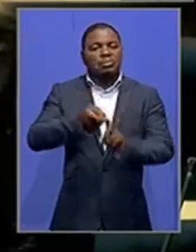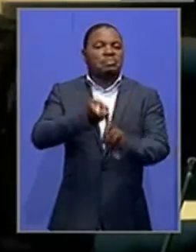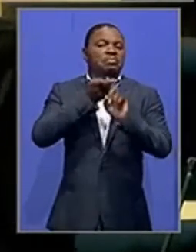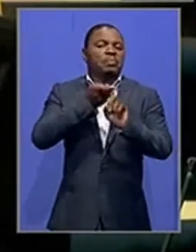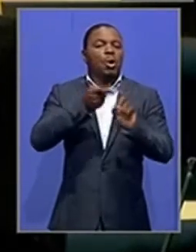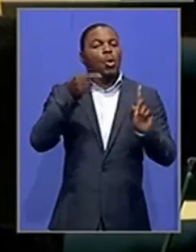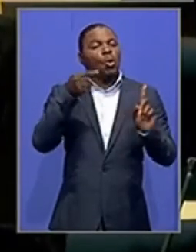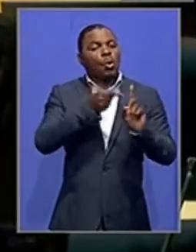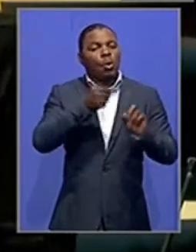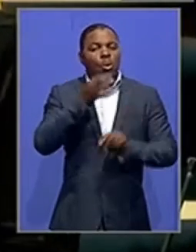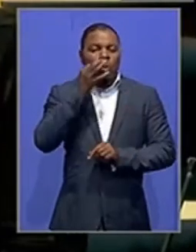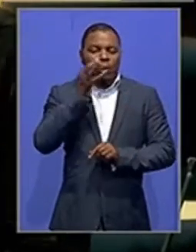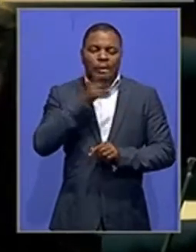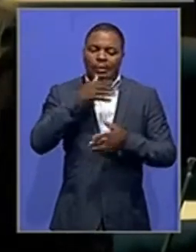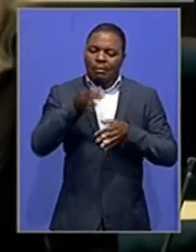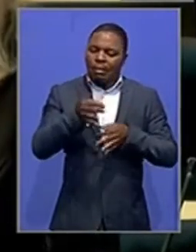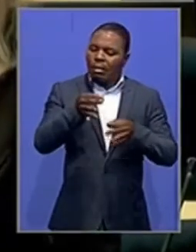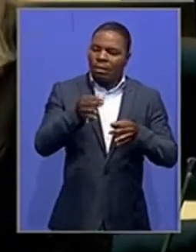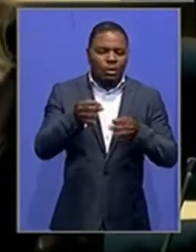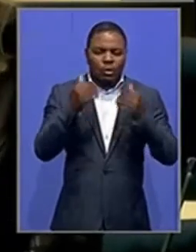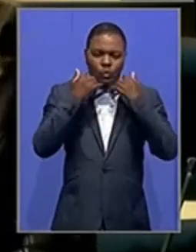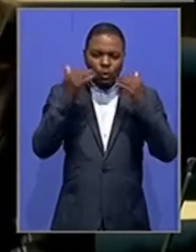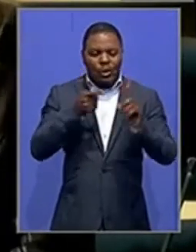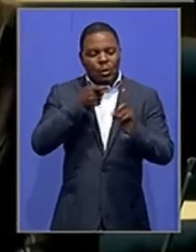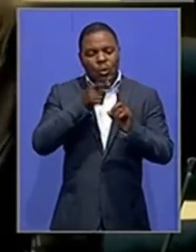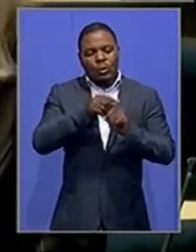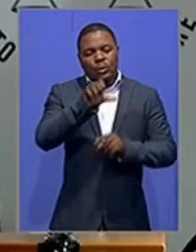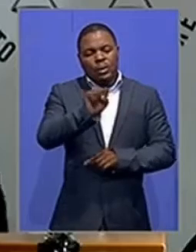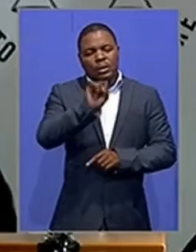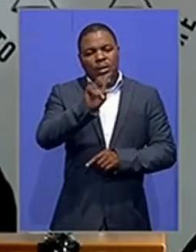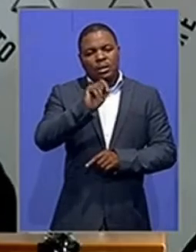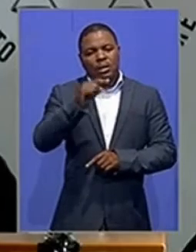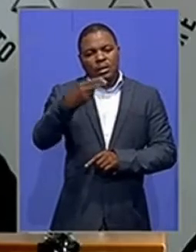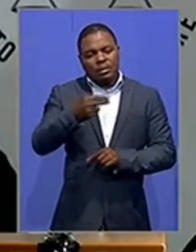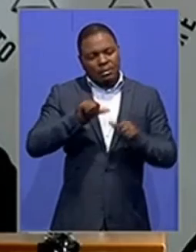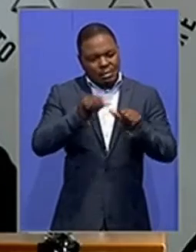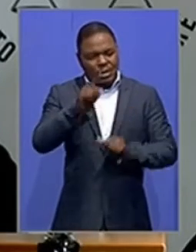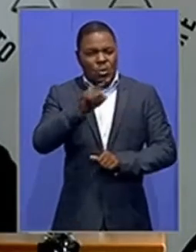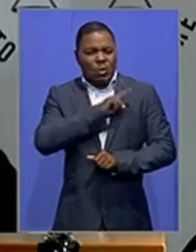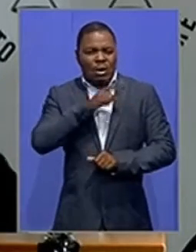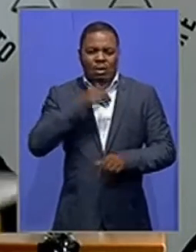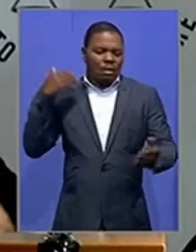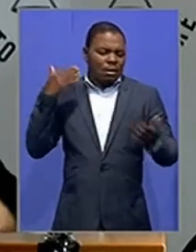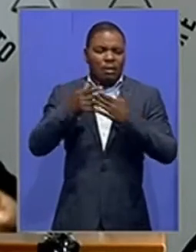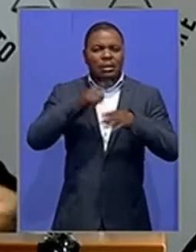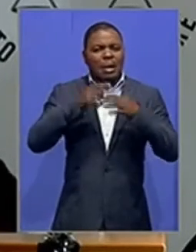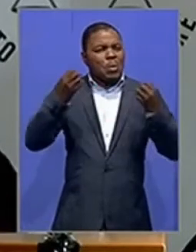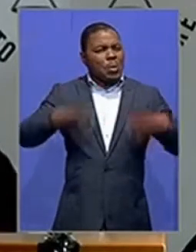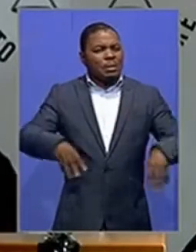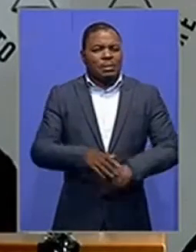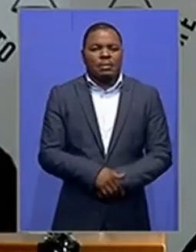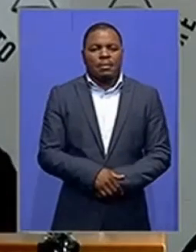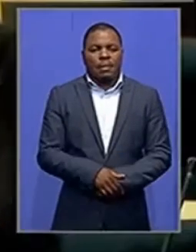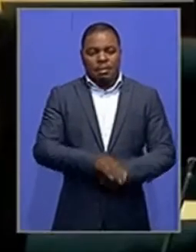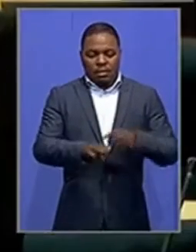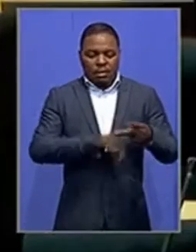a sa batle go busetsa morago ditshweetso tsa bopaki jwa ga Anoj Singh ka ntlha ya nako e e senyegileng ya khomišene. Ga mmogo le gore